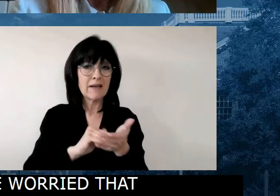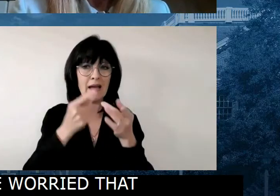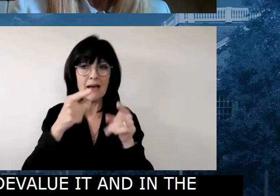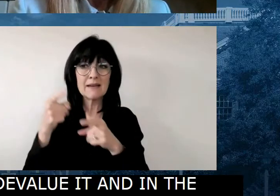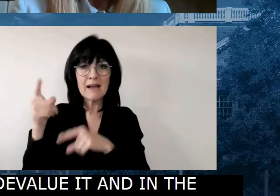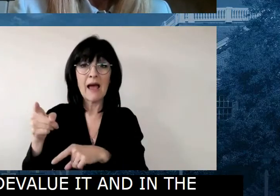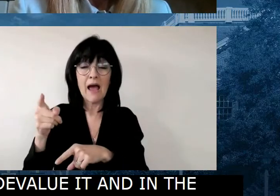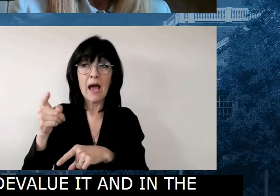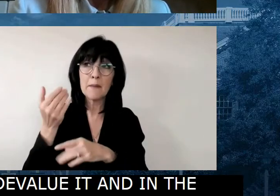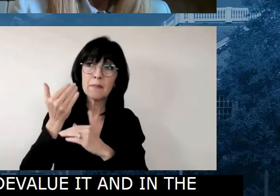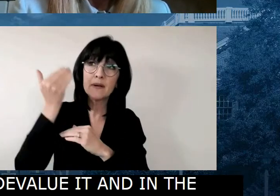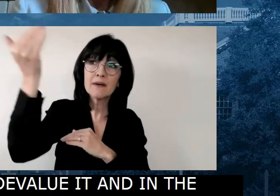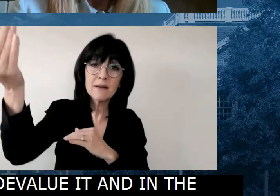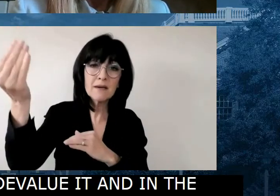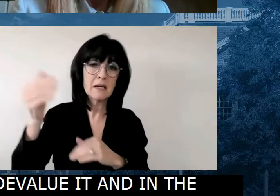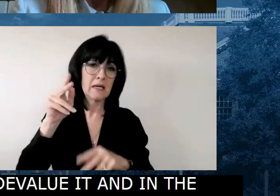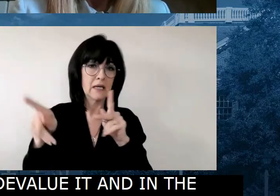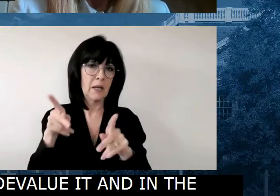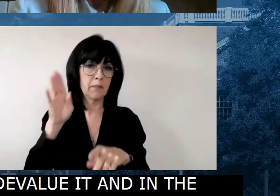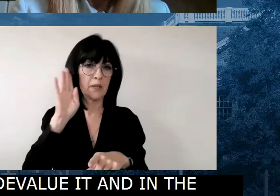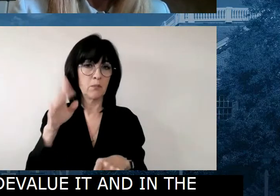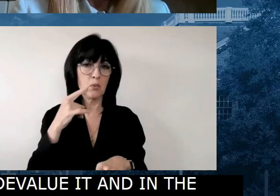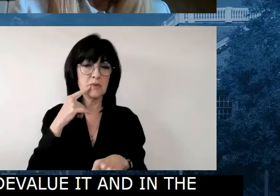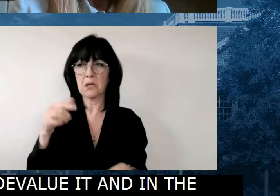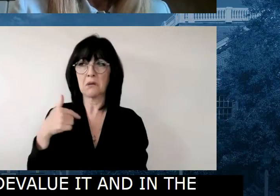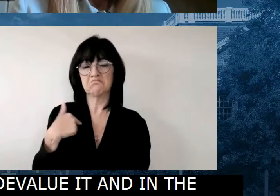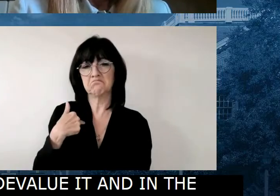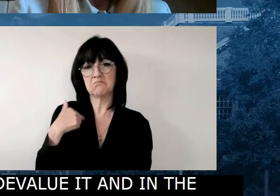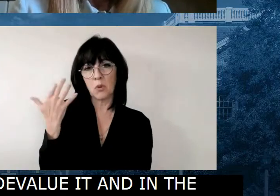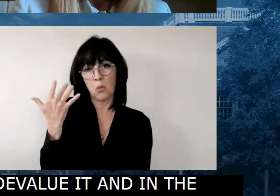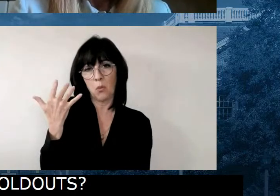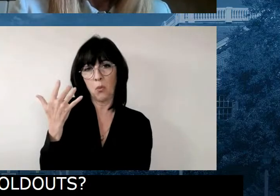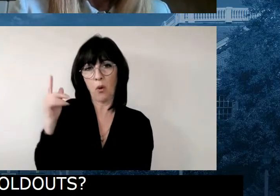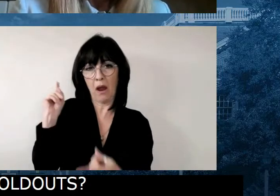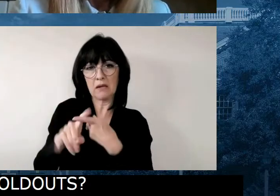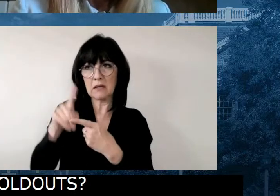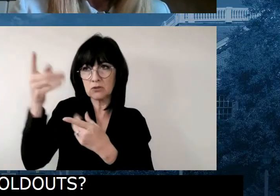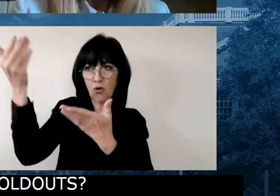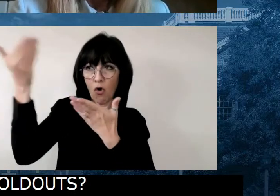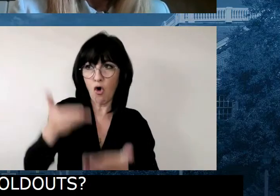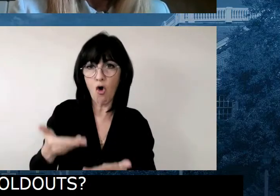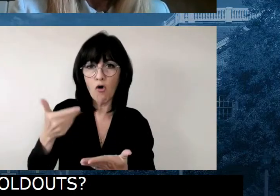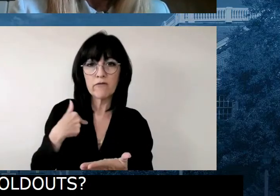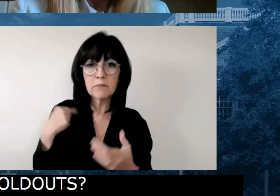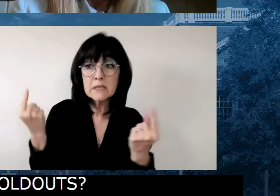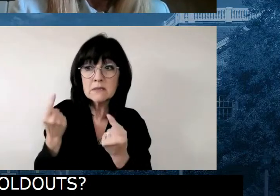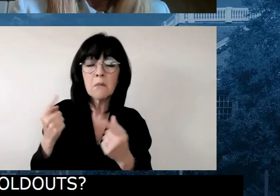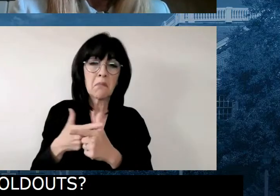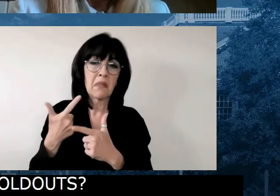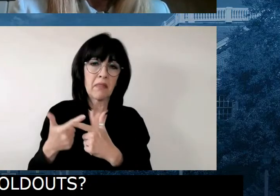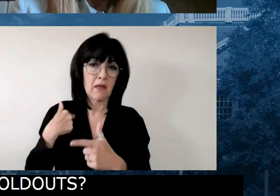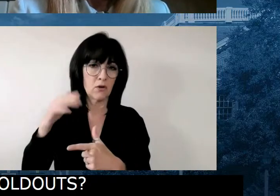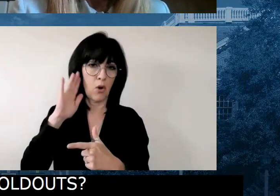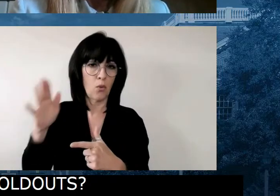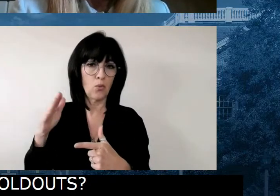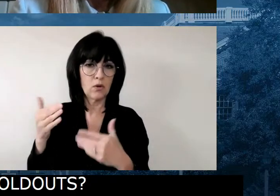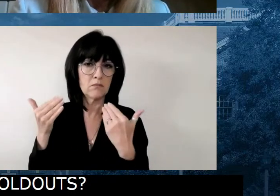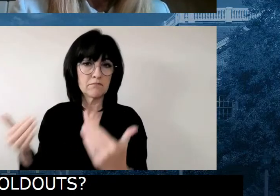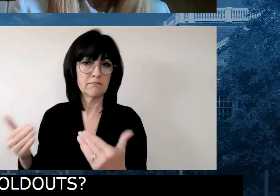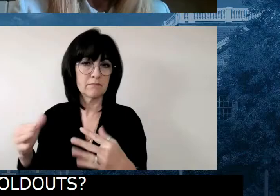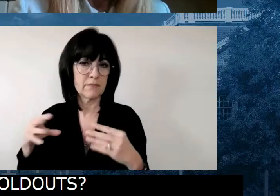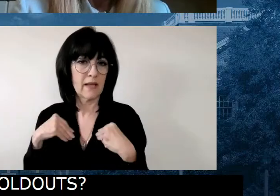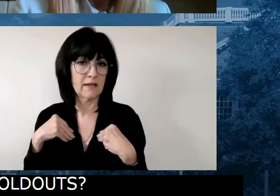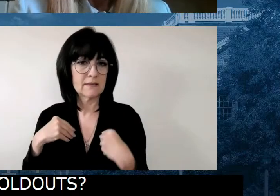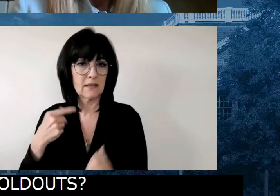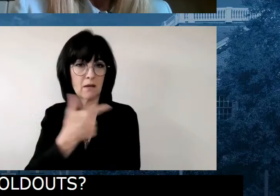to get vaccinated in the short term, obviously to meet our goal and so that we can bring